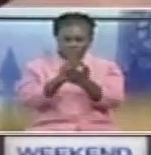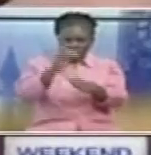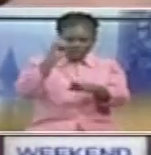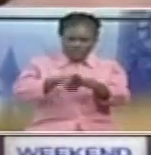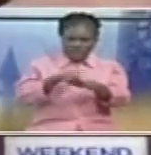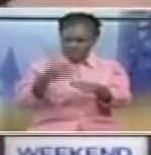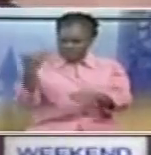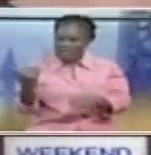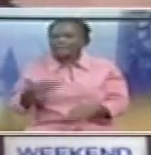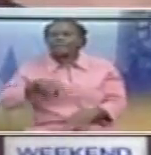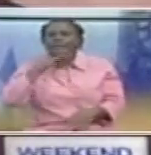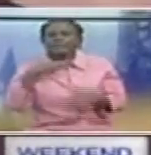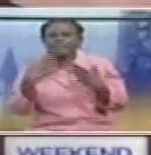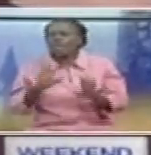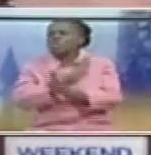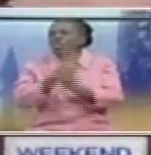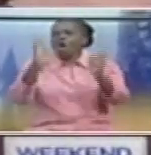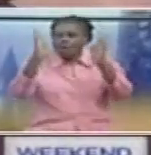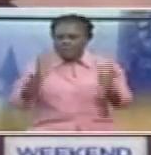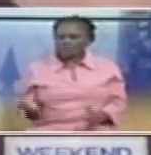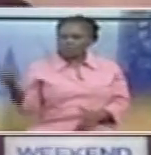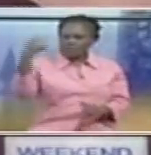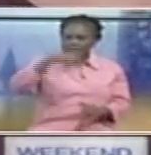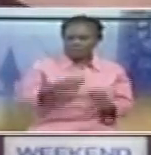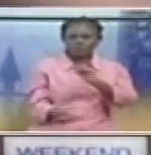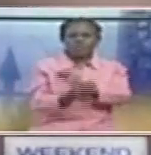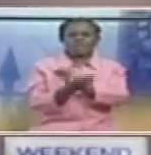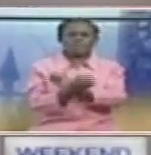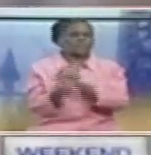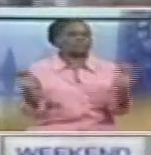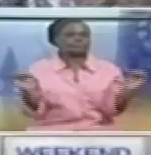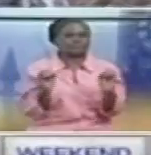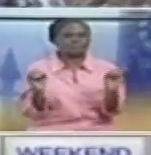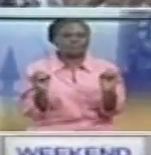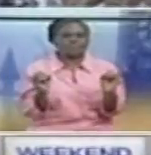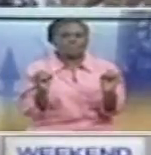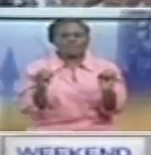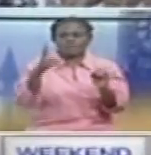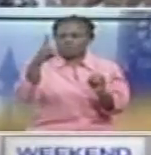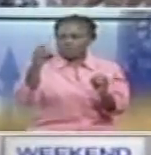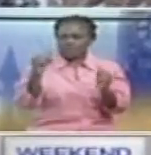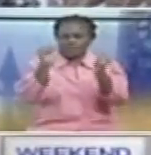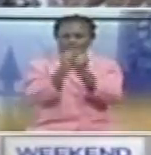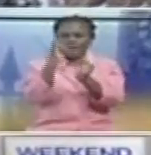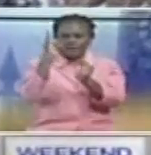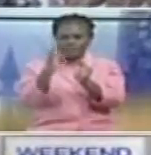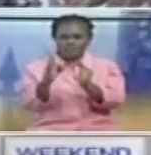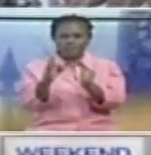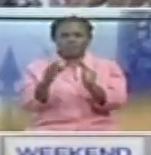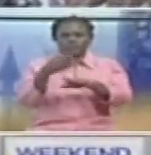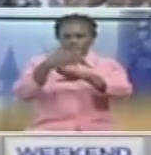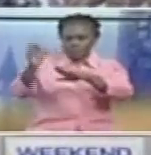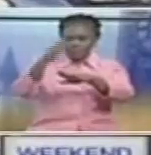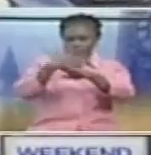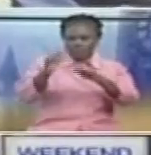watoto wamefariki. Hakuna mtu alikuja kusema hapa. In May 2013, Treasury dispersed